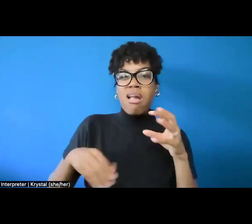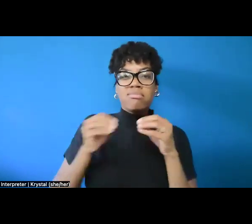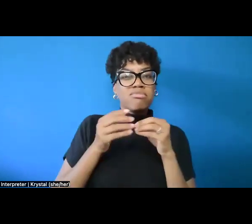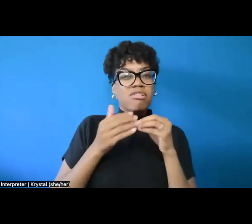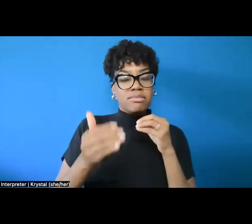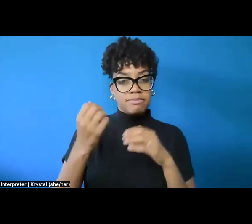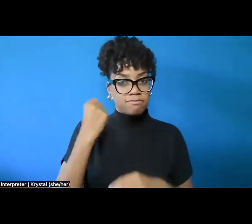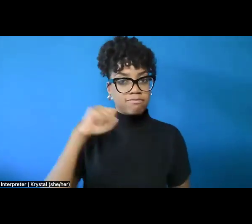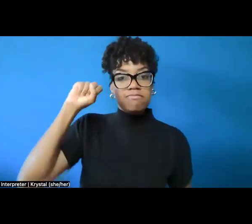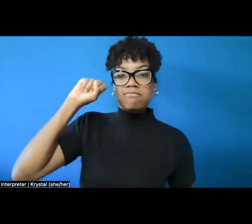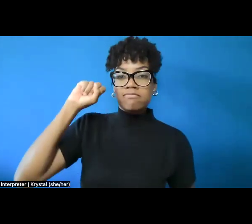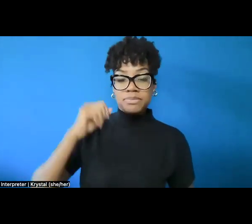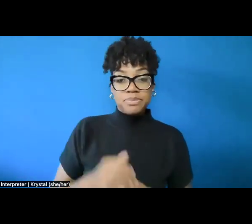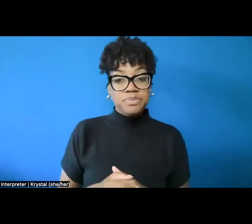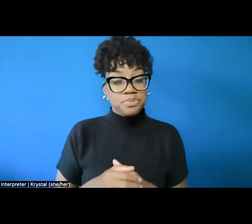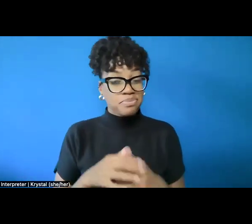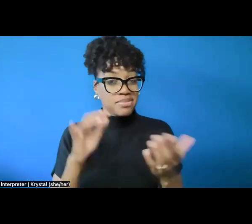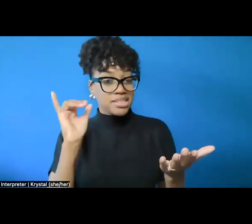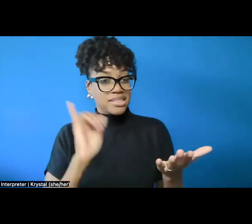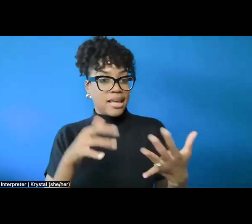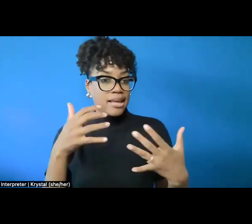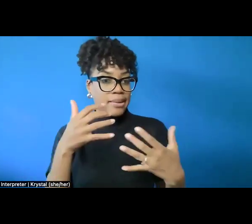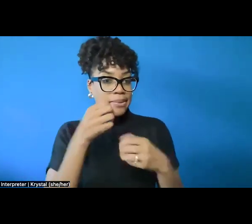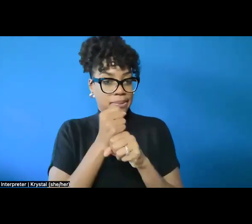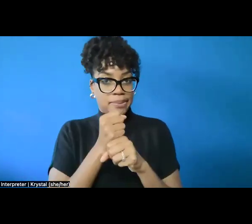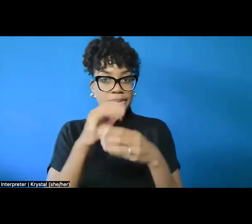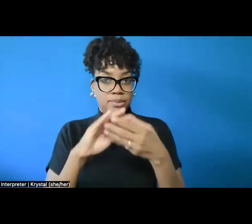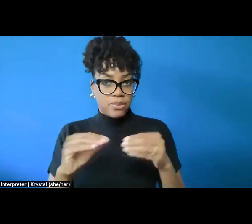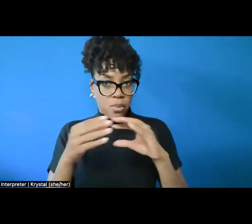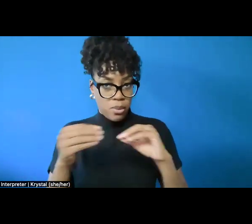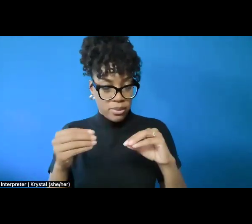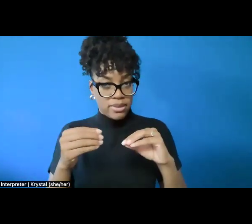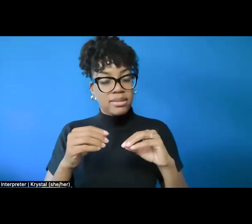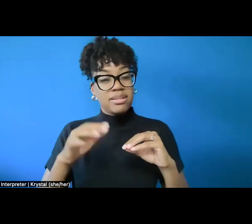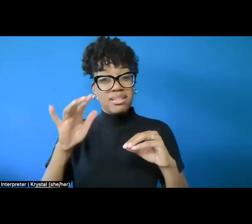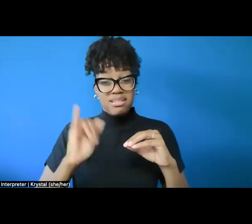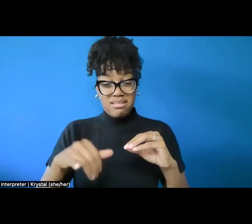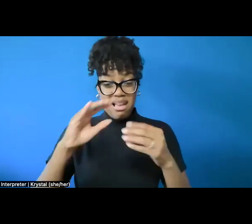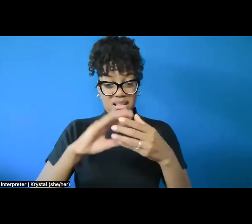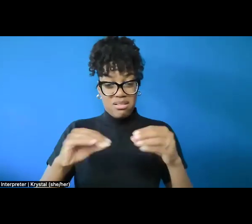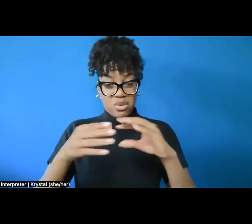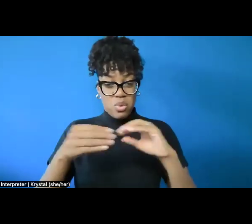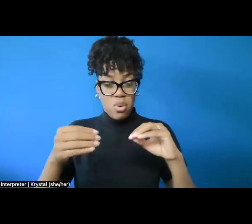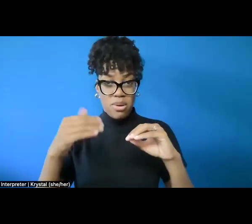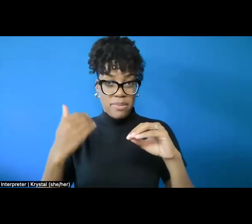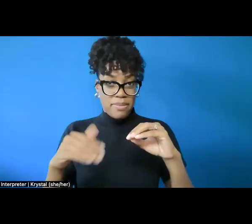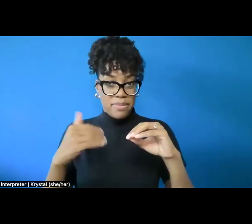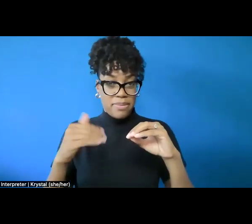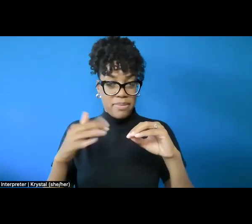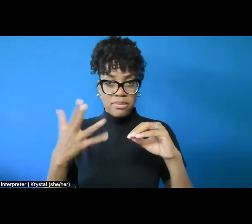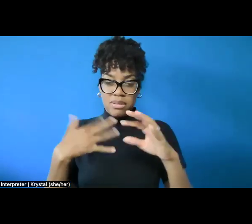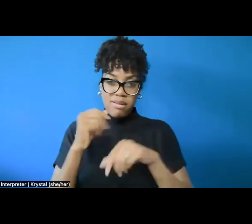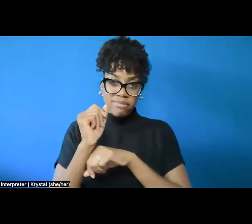been promoted with force by the Trump administration,